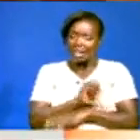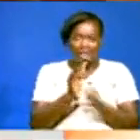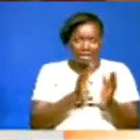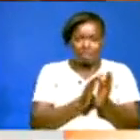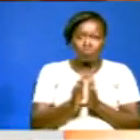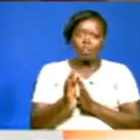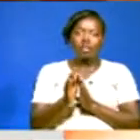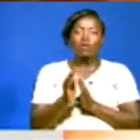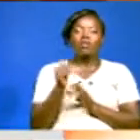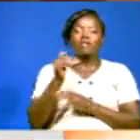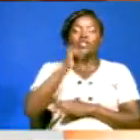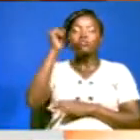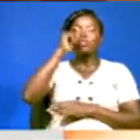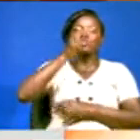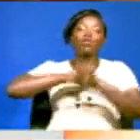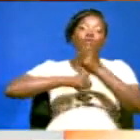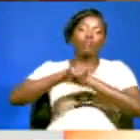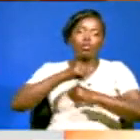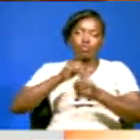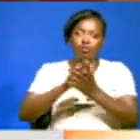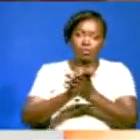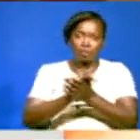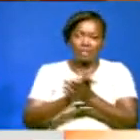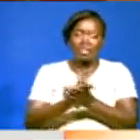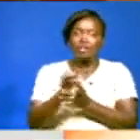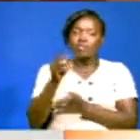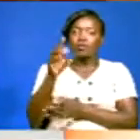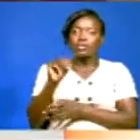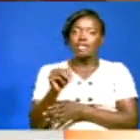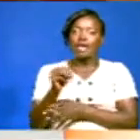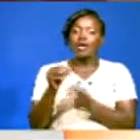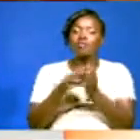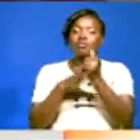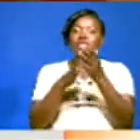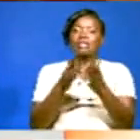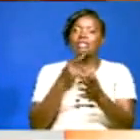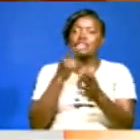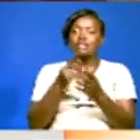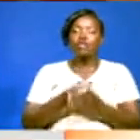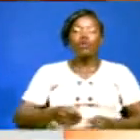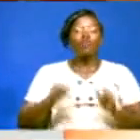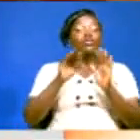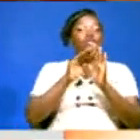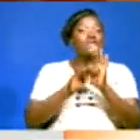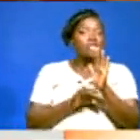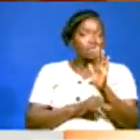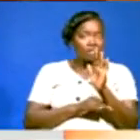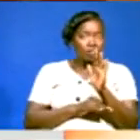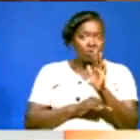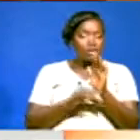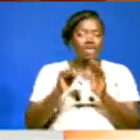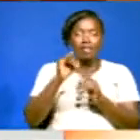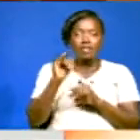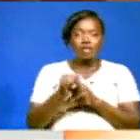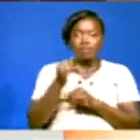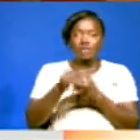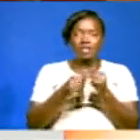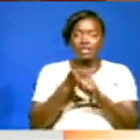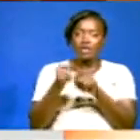his next political move. The ODM leader, who disclosed that he will make an official statement in January next year,